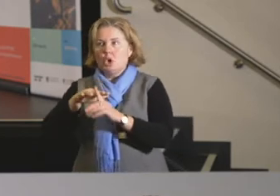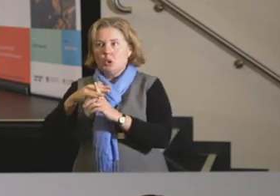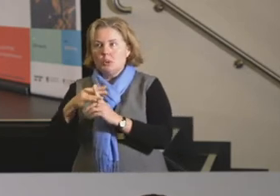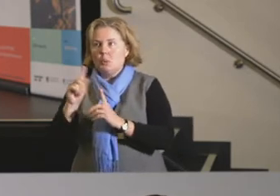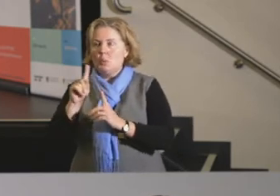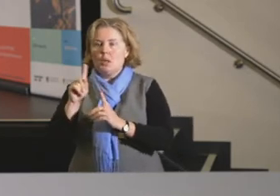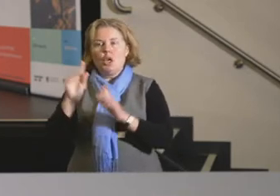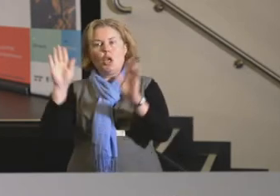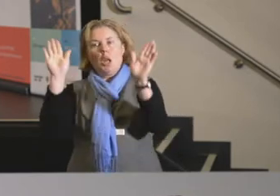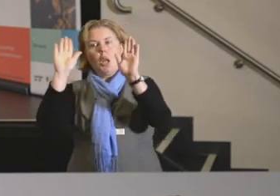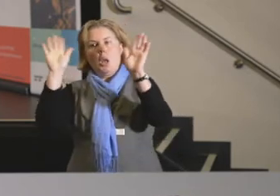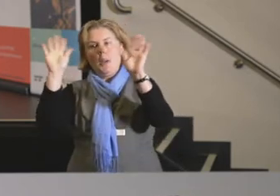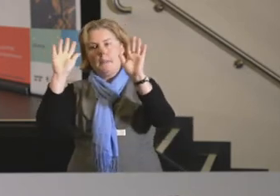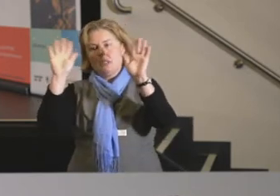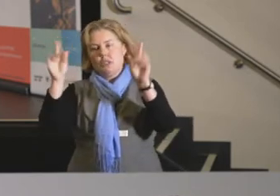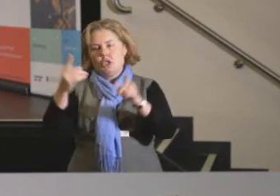movement.